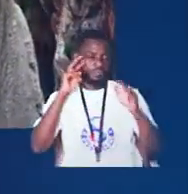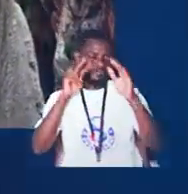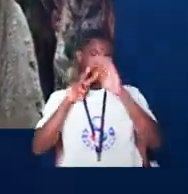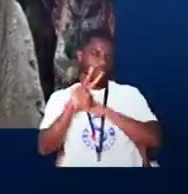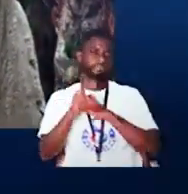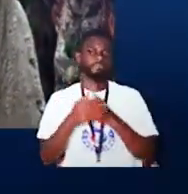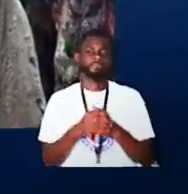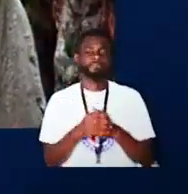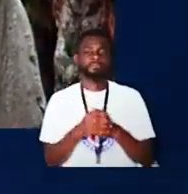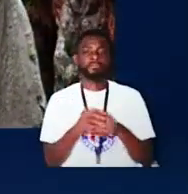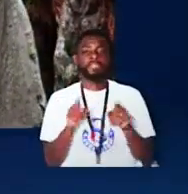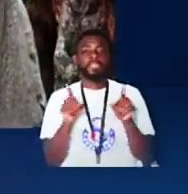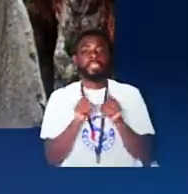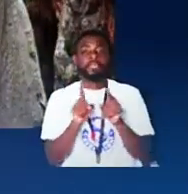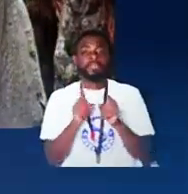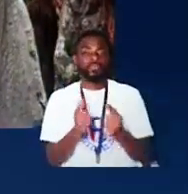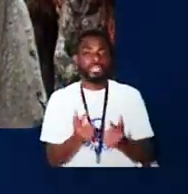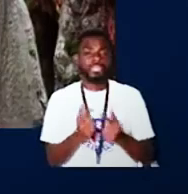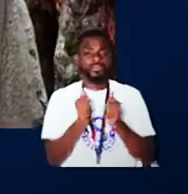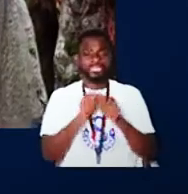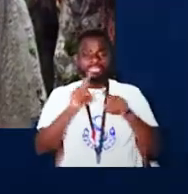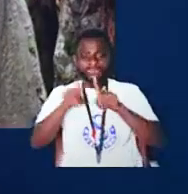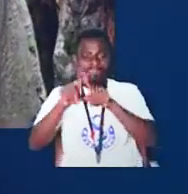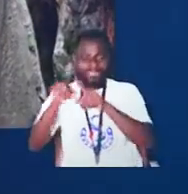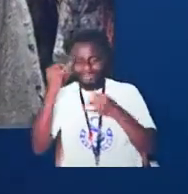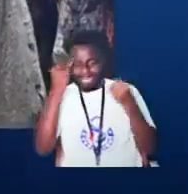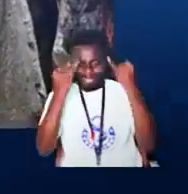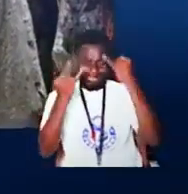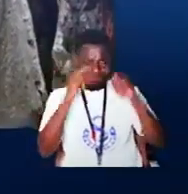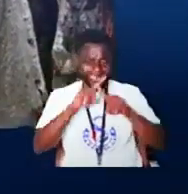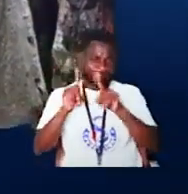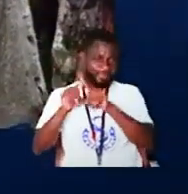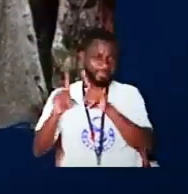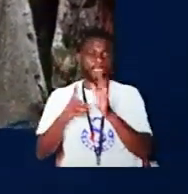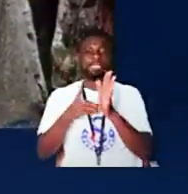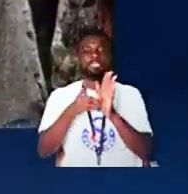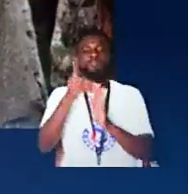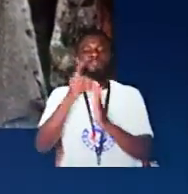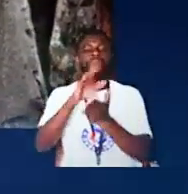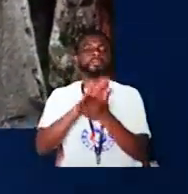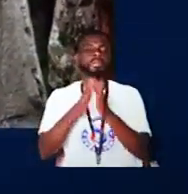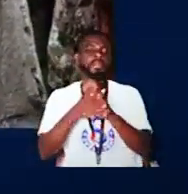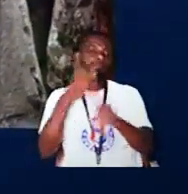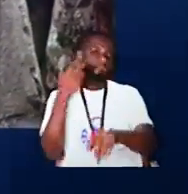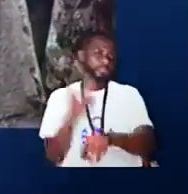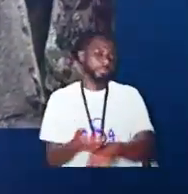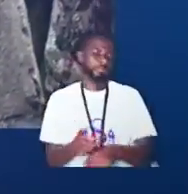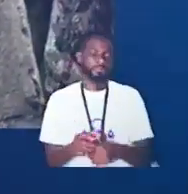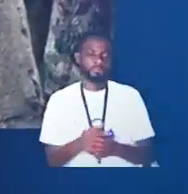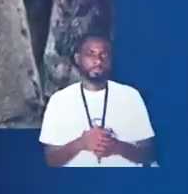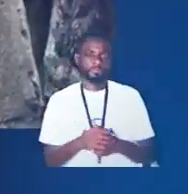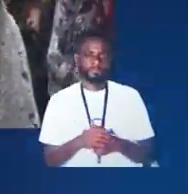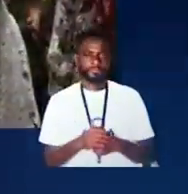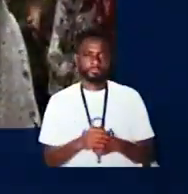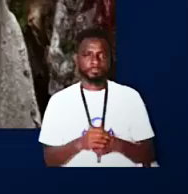Once we are living with conflicting values, development will be a mountain to climb.